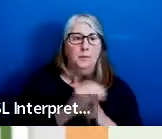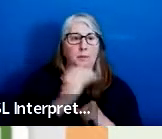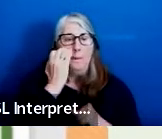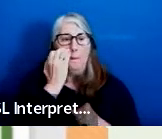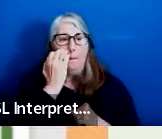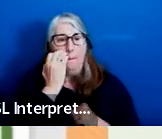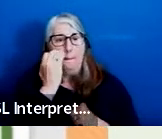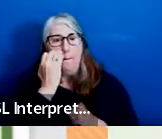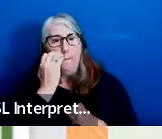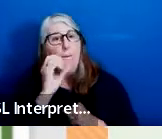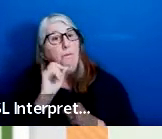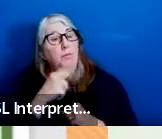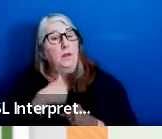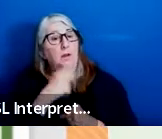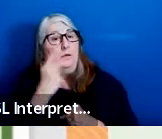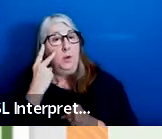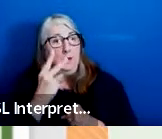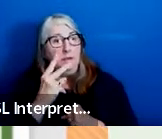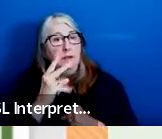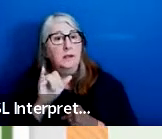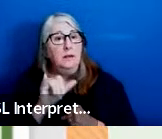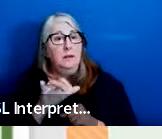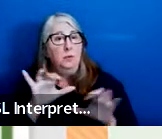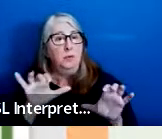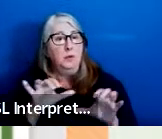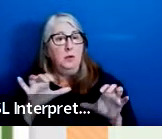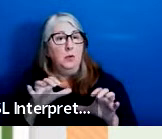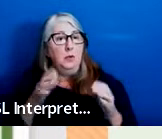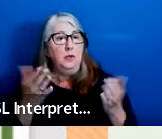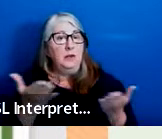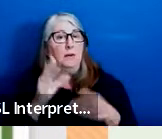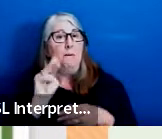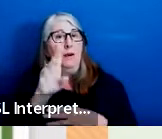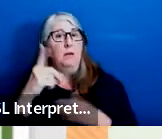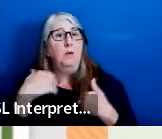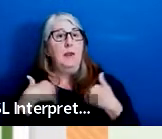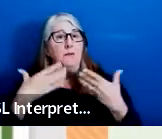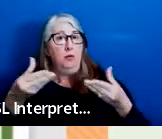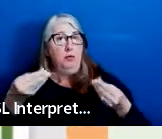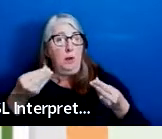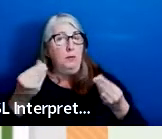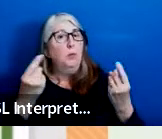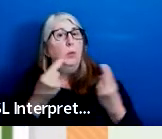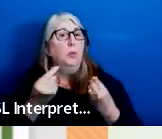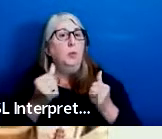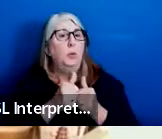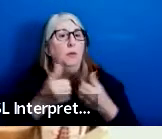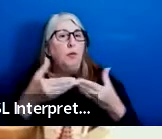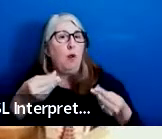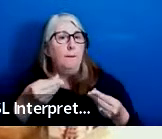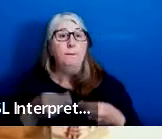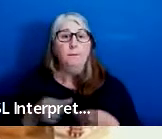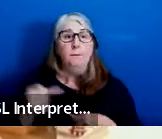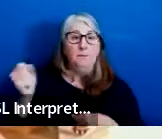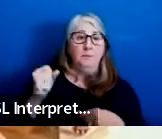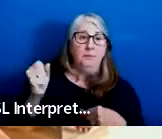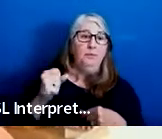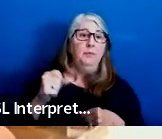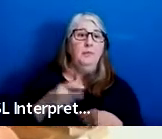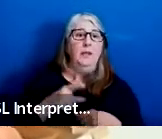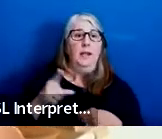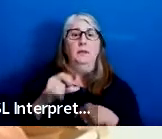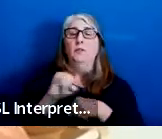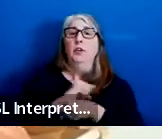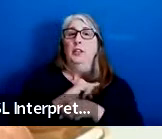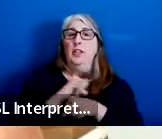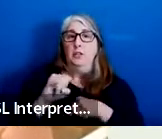like what we do in Maryland, crabs. Of course. We're gonna have the crabs, but Right. what can we do with that? So absolutely. So, at the industrial scale, we can take